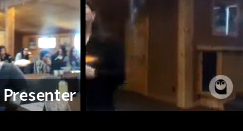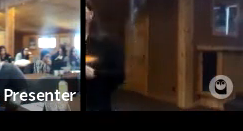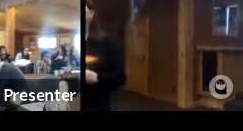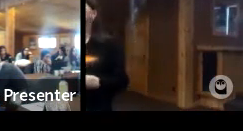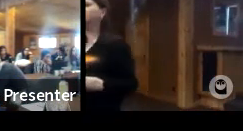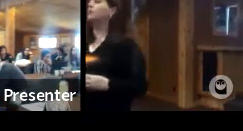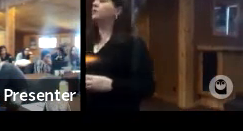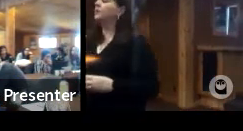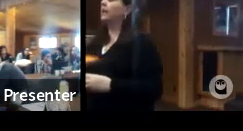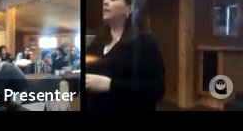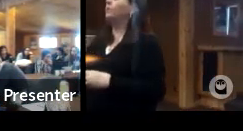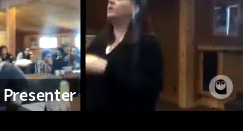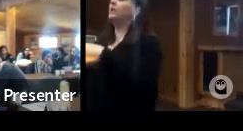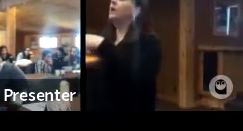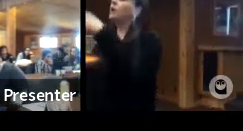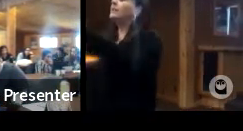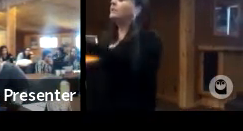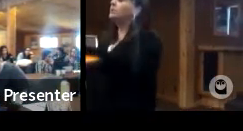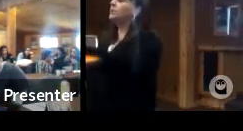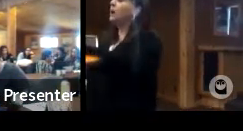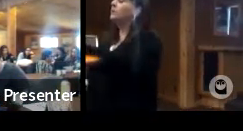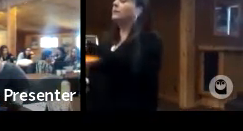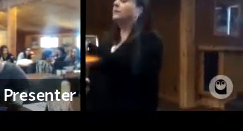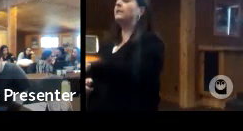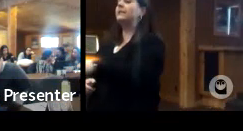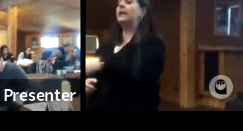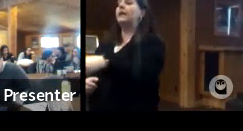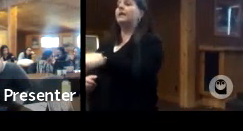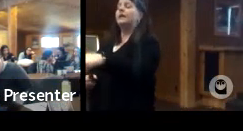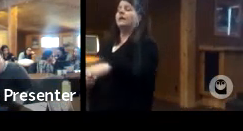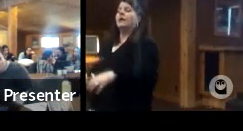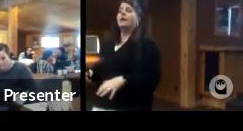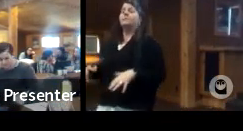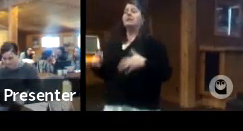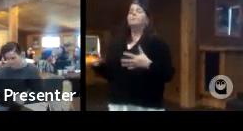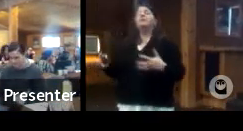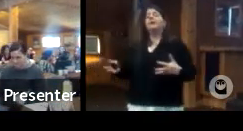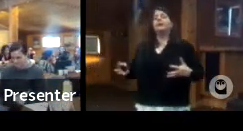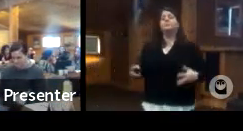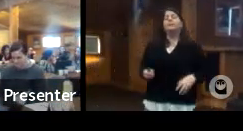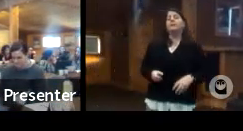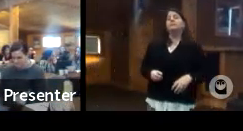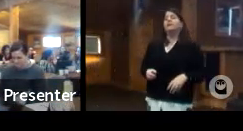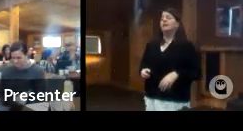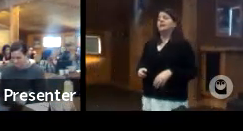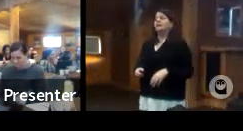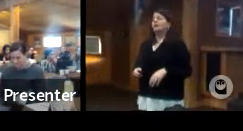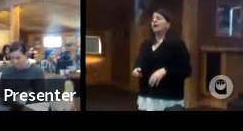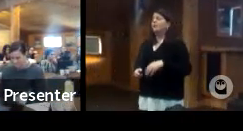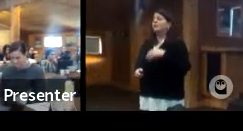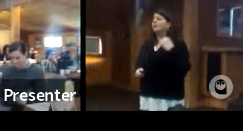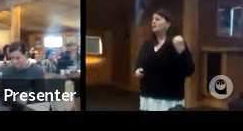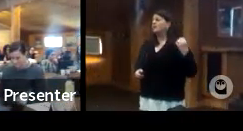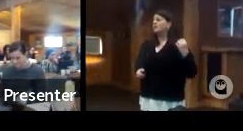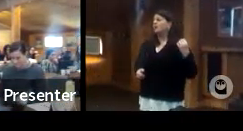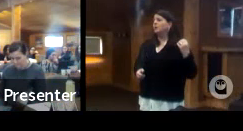courtroom setting? Have you worked in the shelter setting? Have you worked in crisis response, on scene setting? Think about that, because you